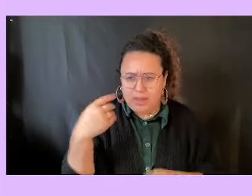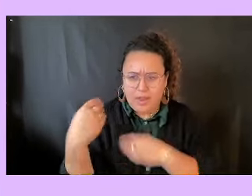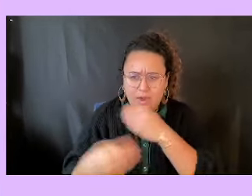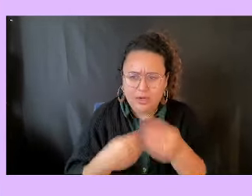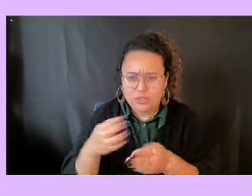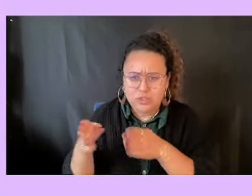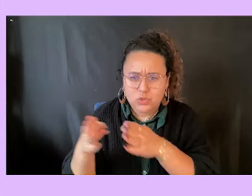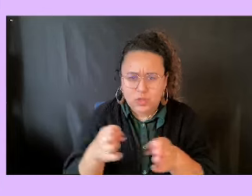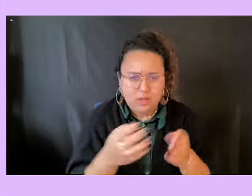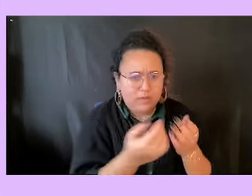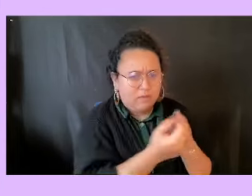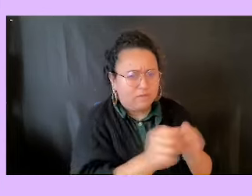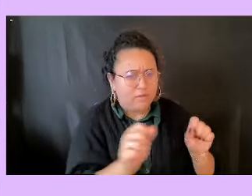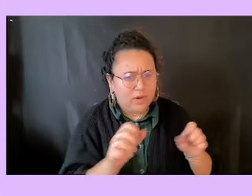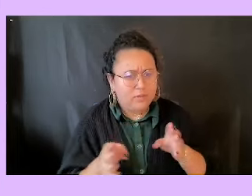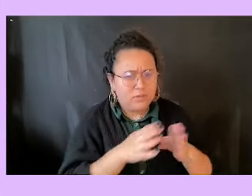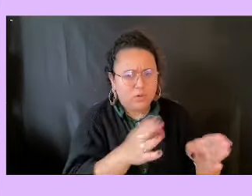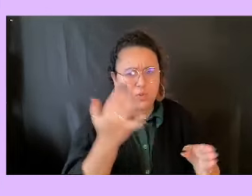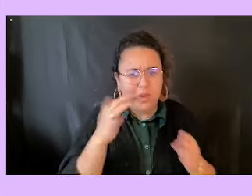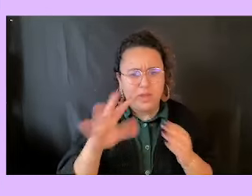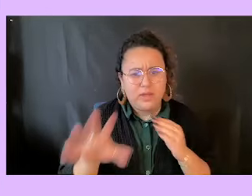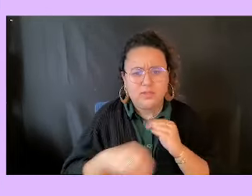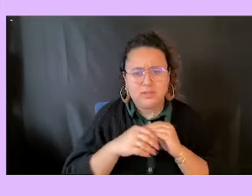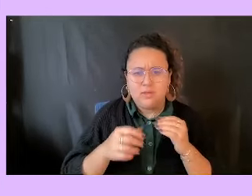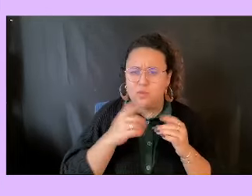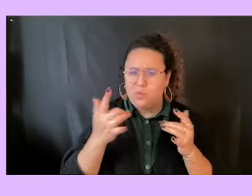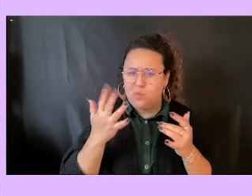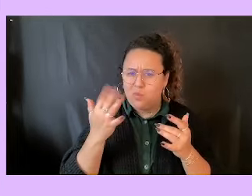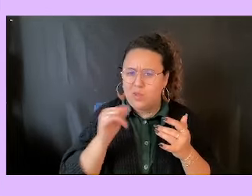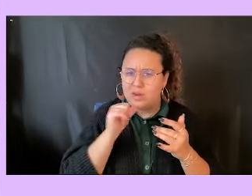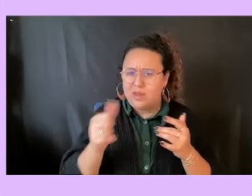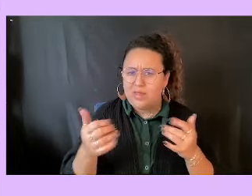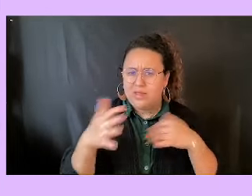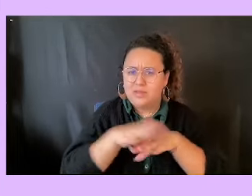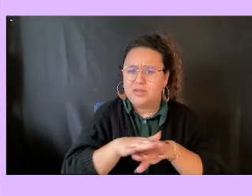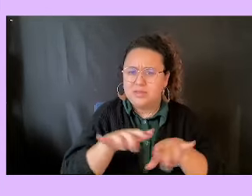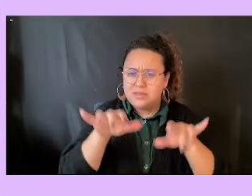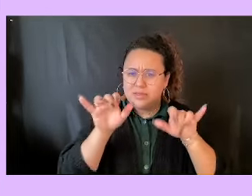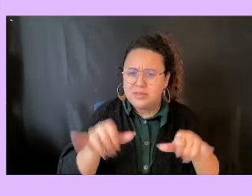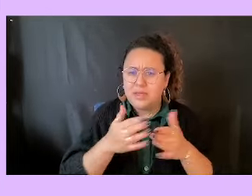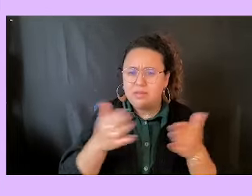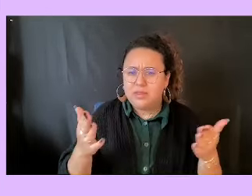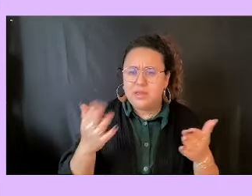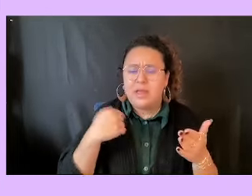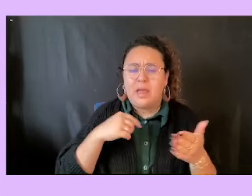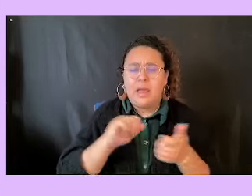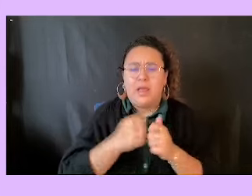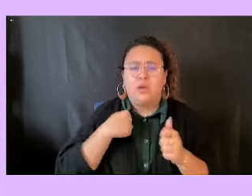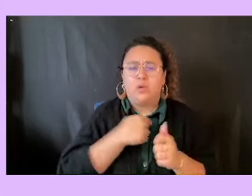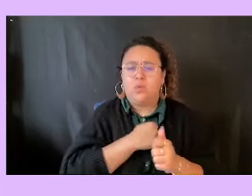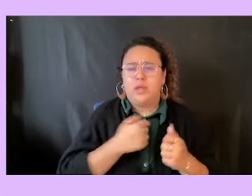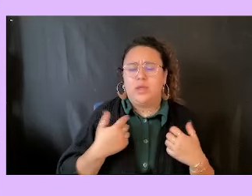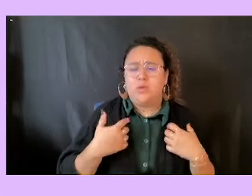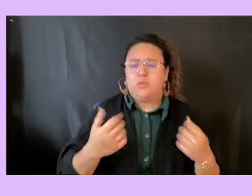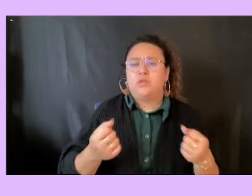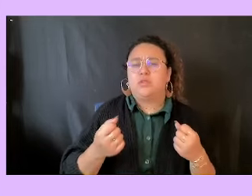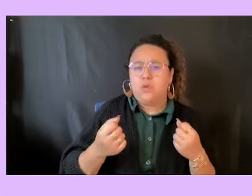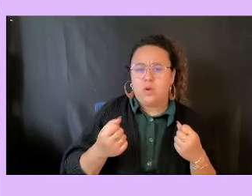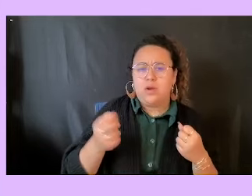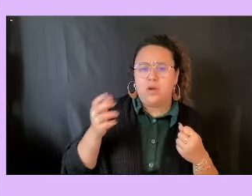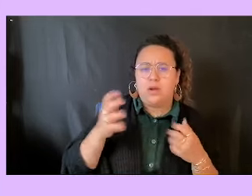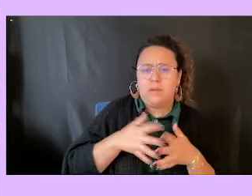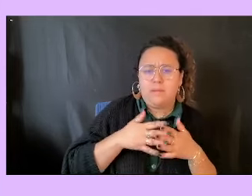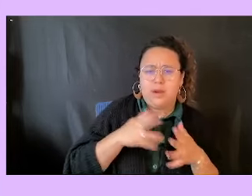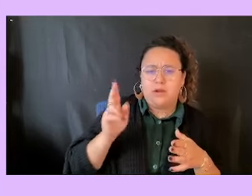this extra? You know, so how are we restoring American history to be have a national